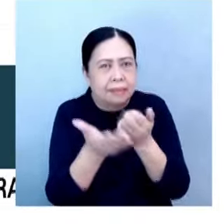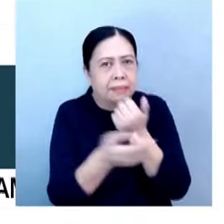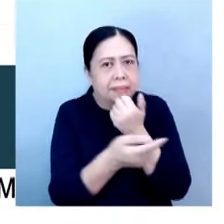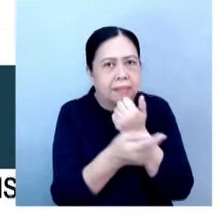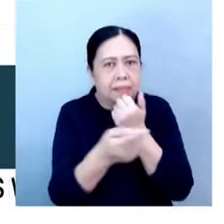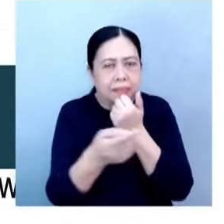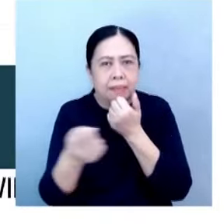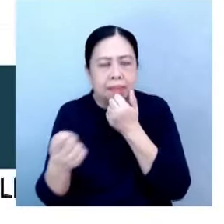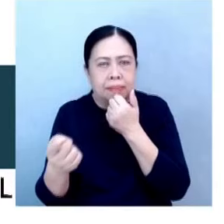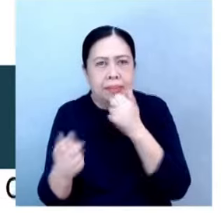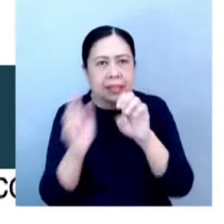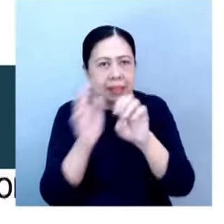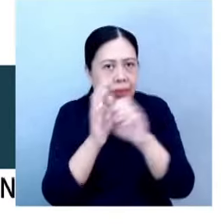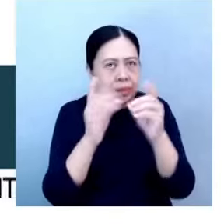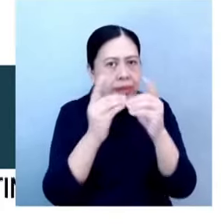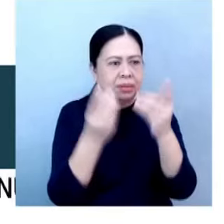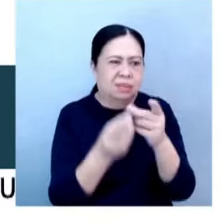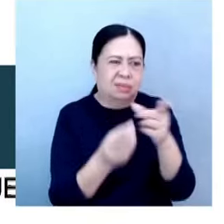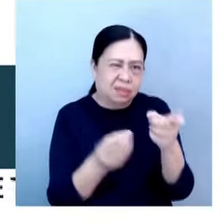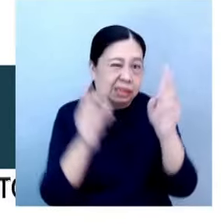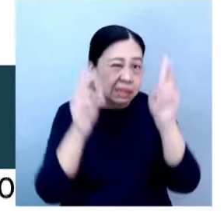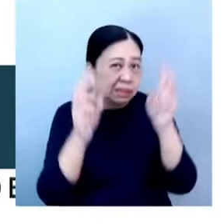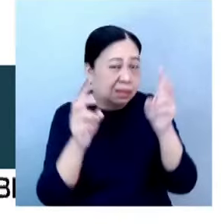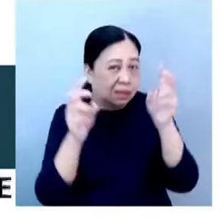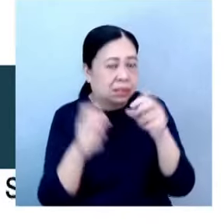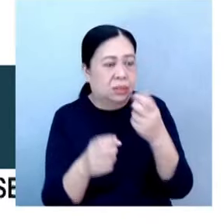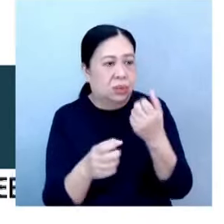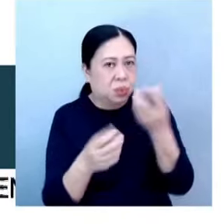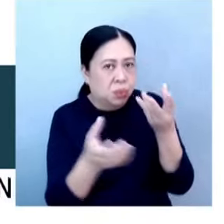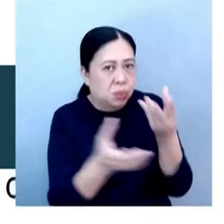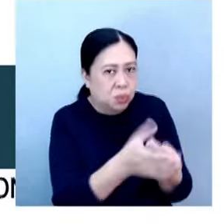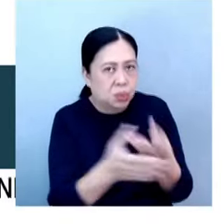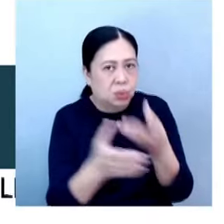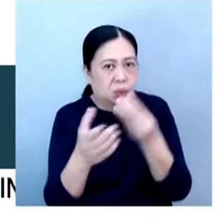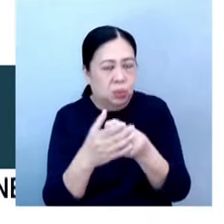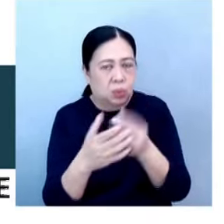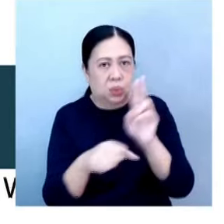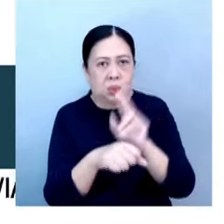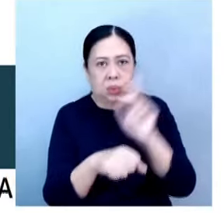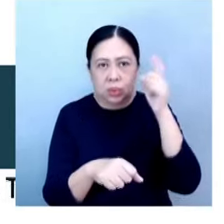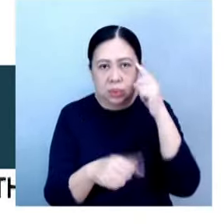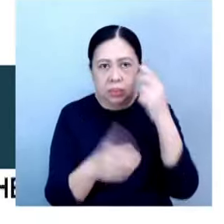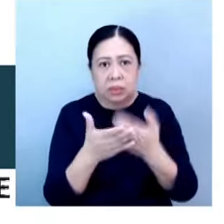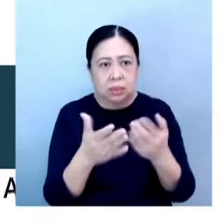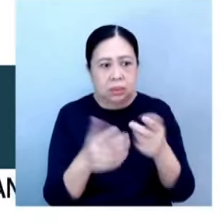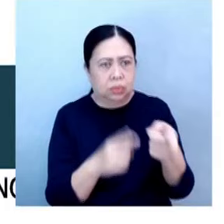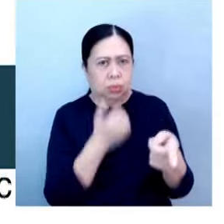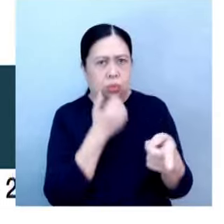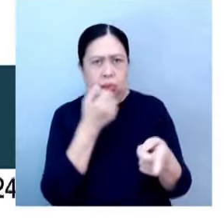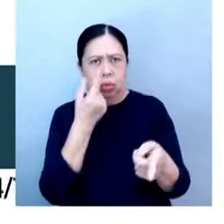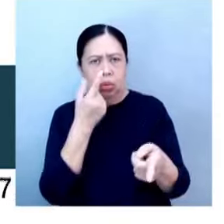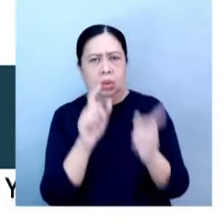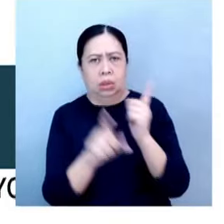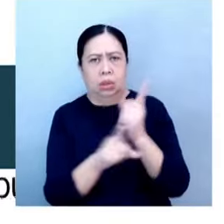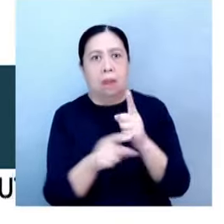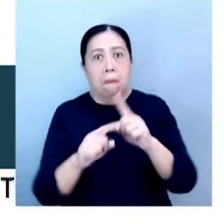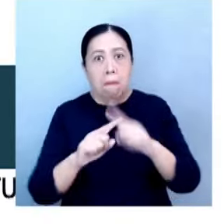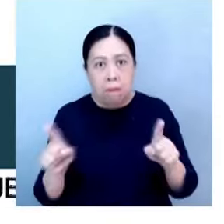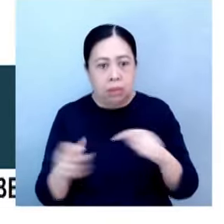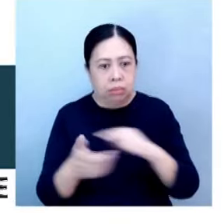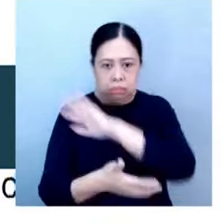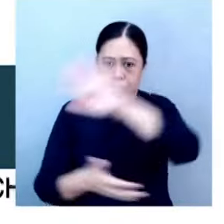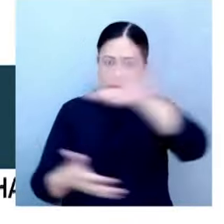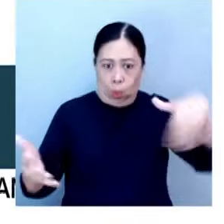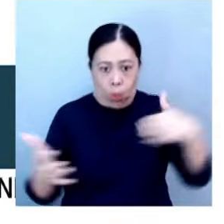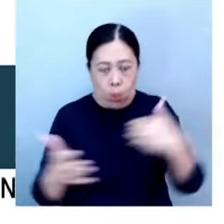districts that, you know, allegedly committed bribery or use of government resources, that's wrong. We will not tolerate that. But it does not